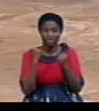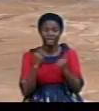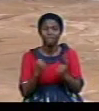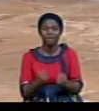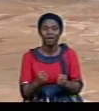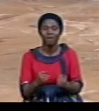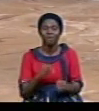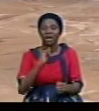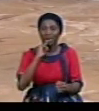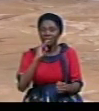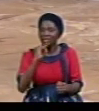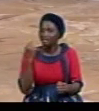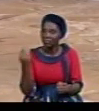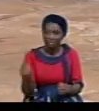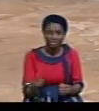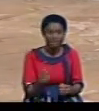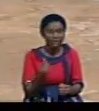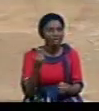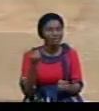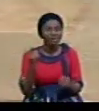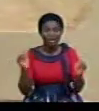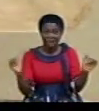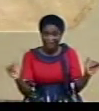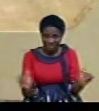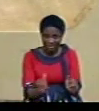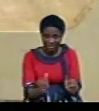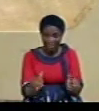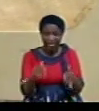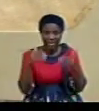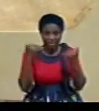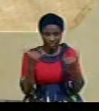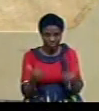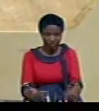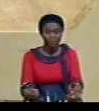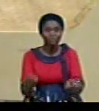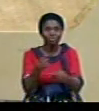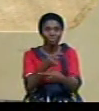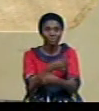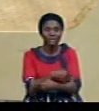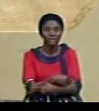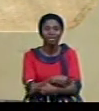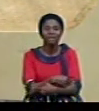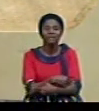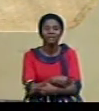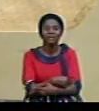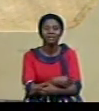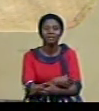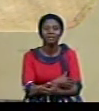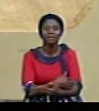Pentecostal power it is joy they sent today